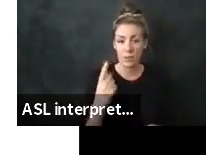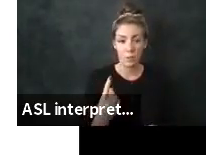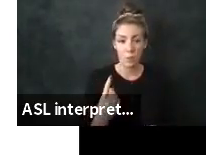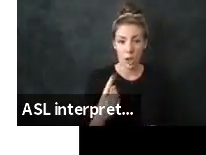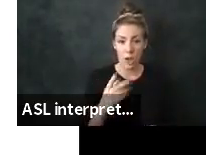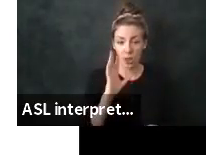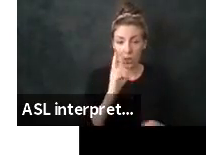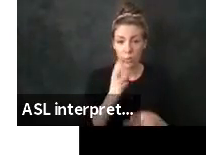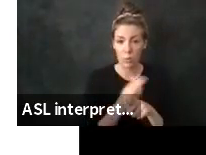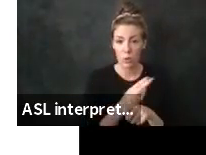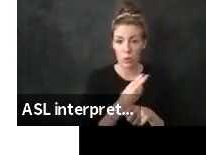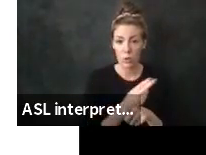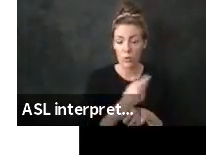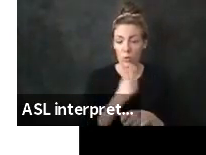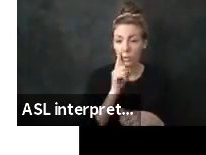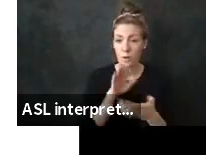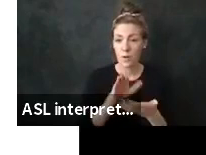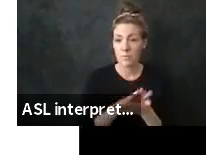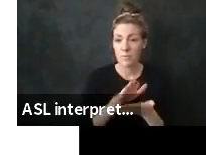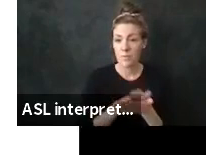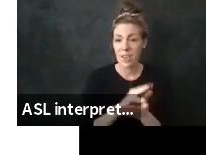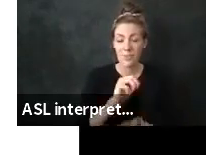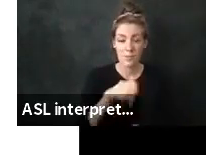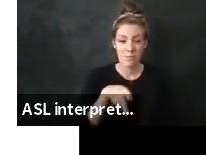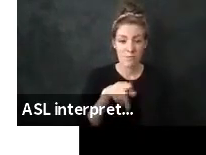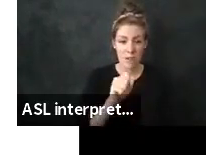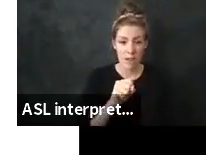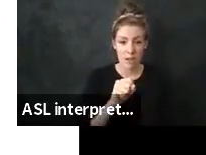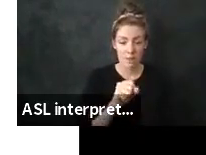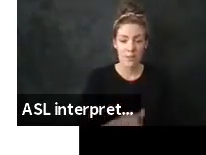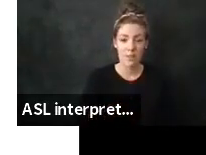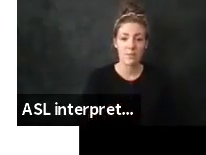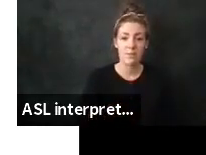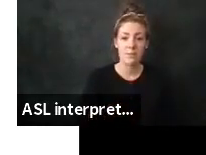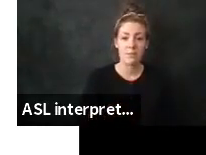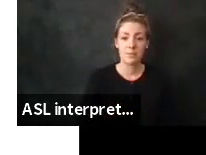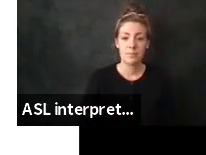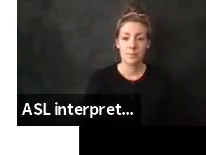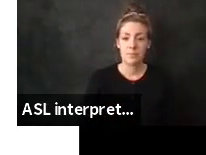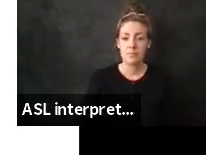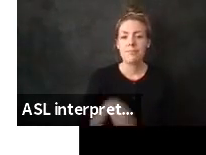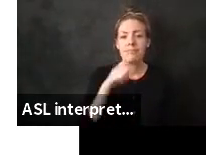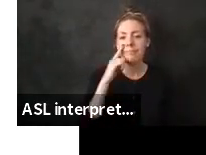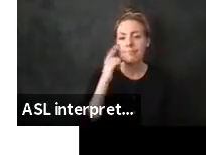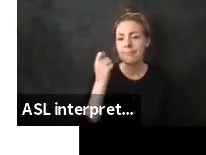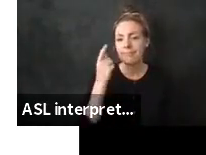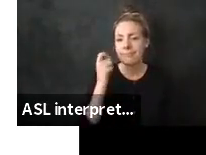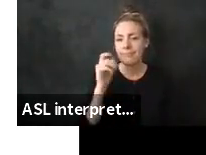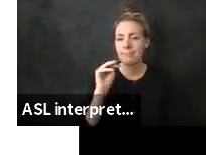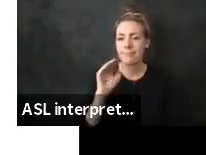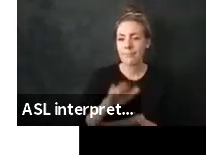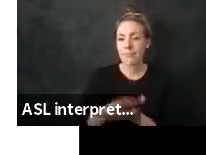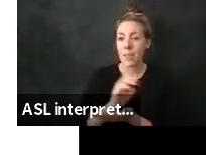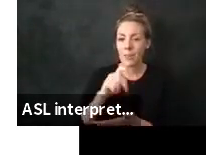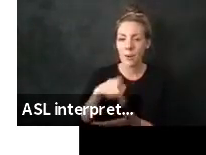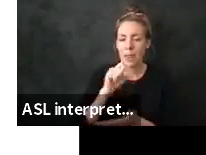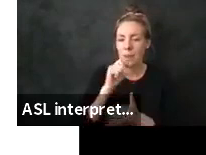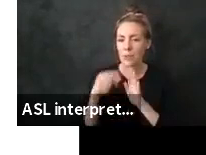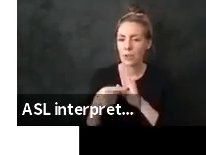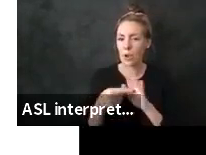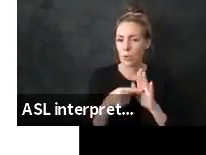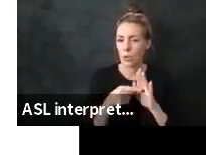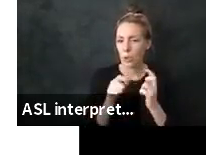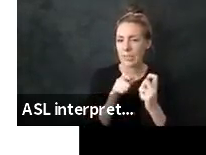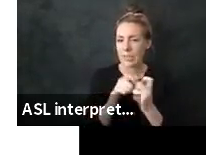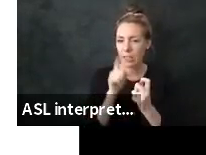when you use your paper maps, because as you'll see, the paper maps don't show you the great detail of the streets. So